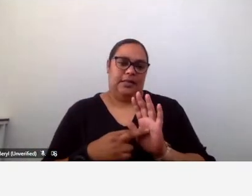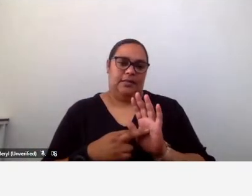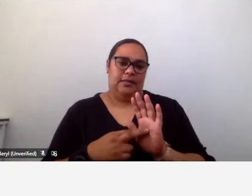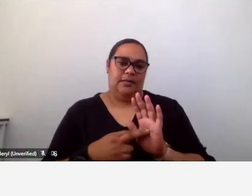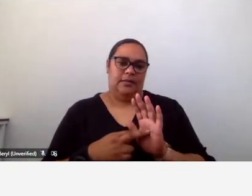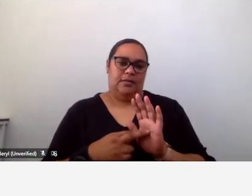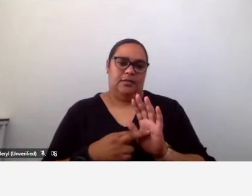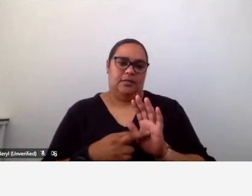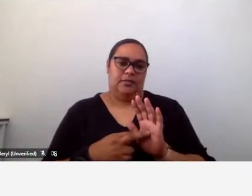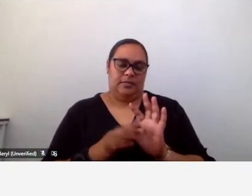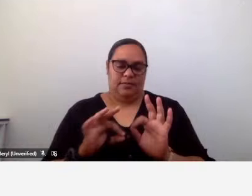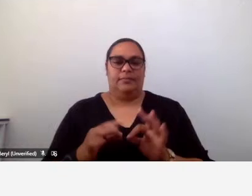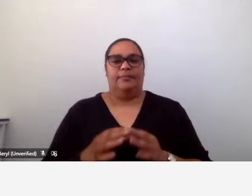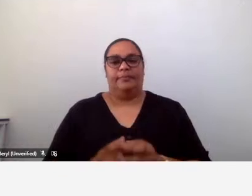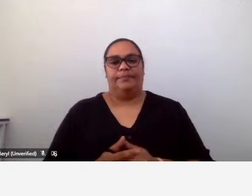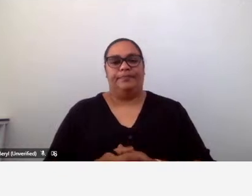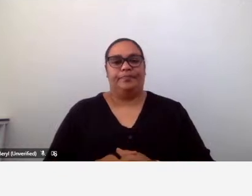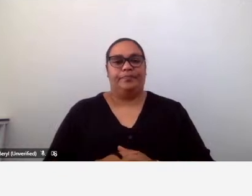representation, I will take. Thank you.